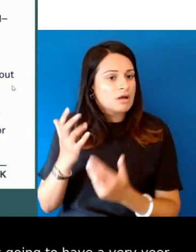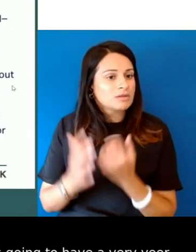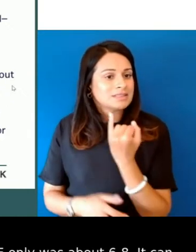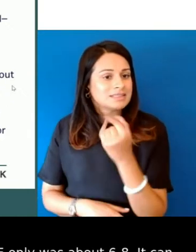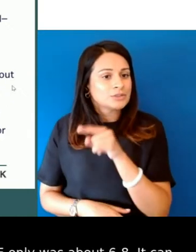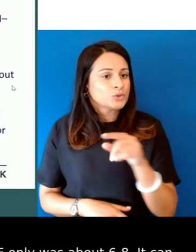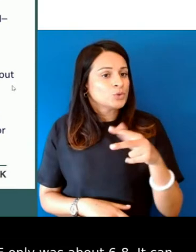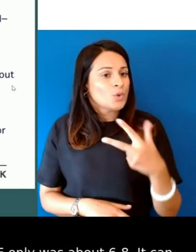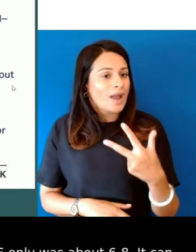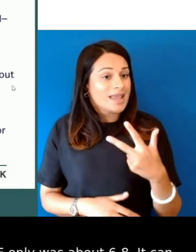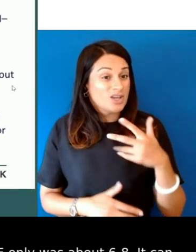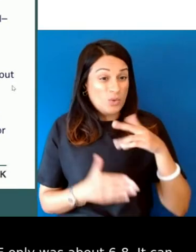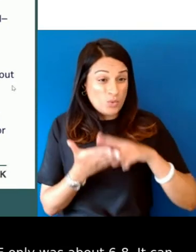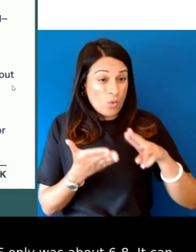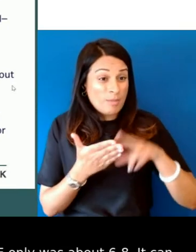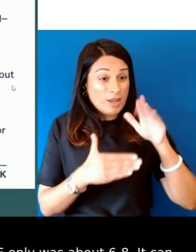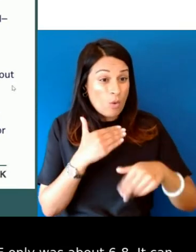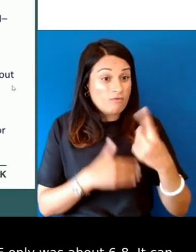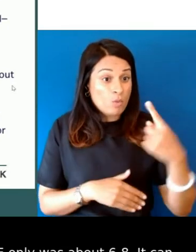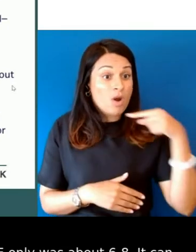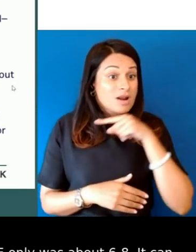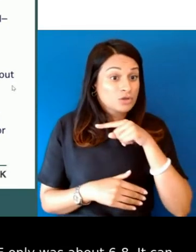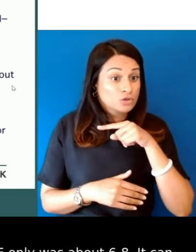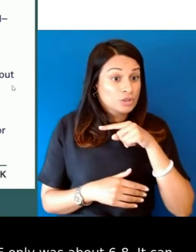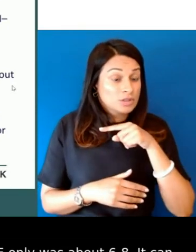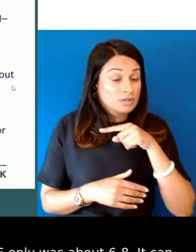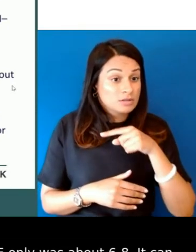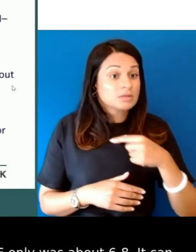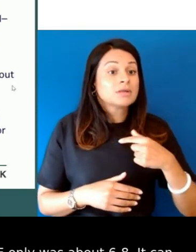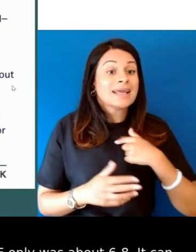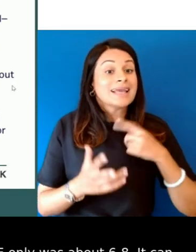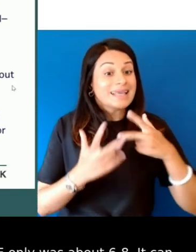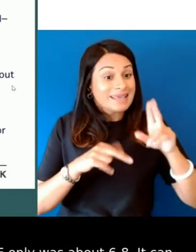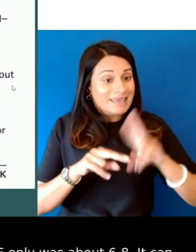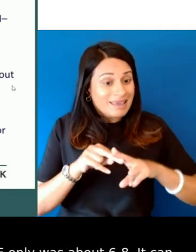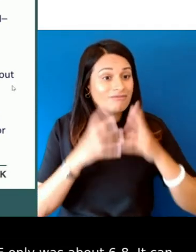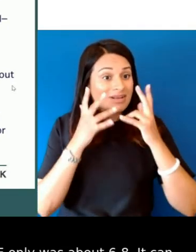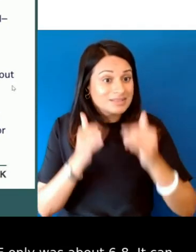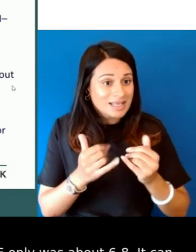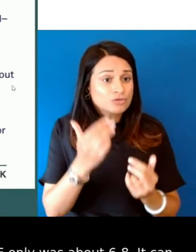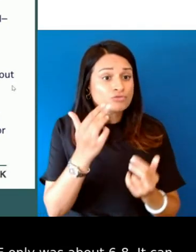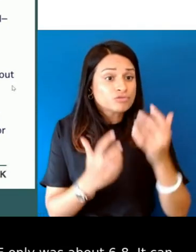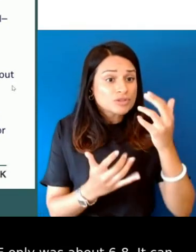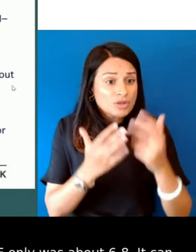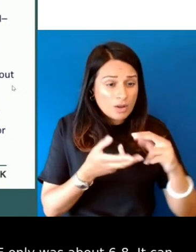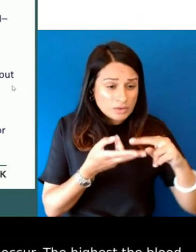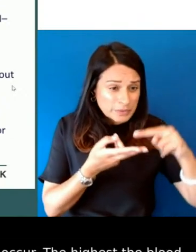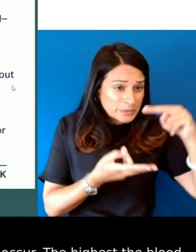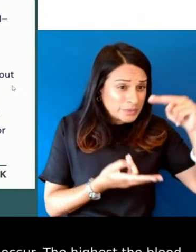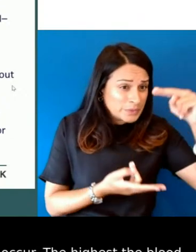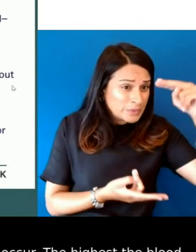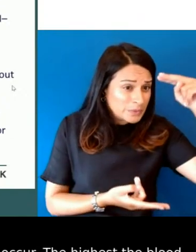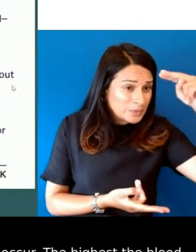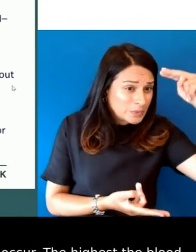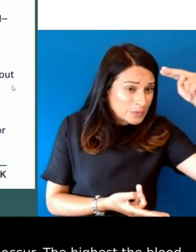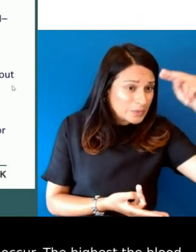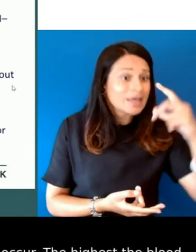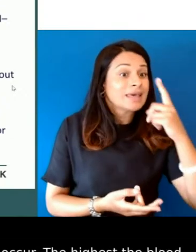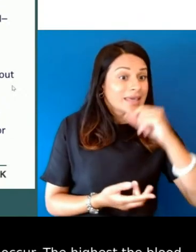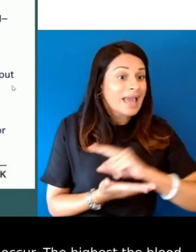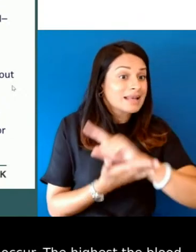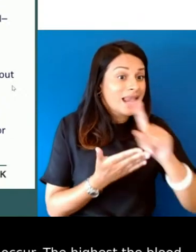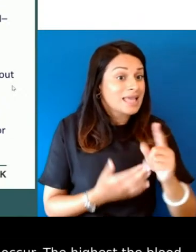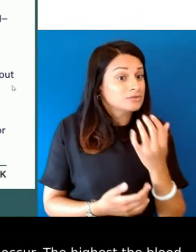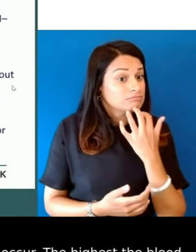is going to occur the higher the blood test we use to help us work out how likely might this person be to outgrow it and we use it to track is the